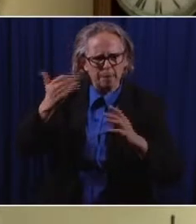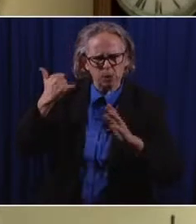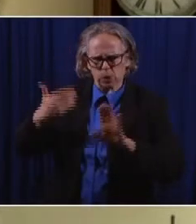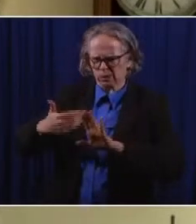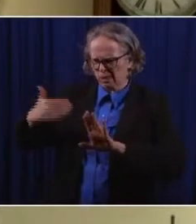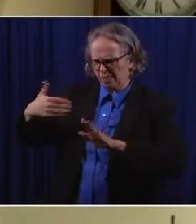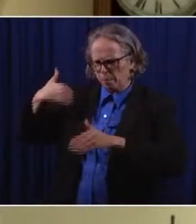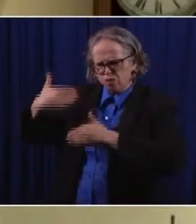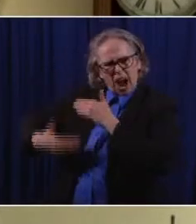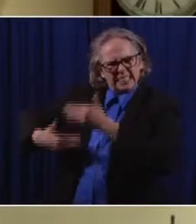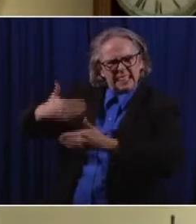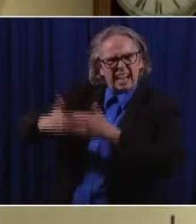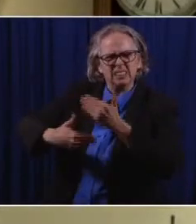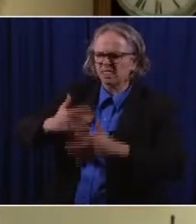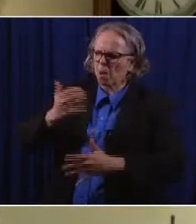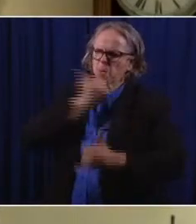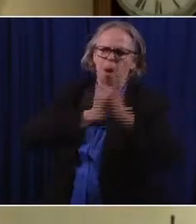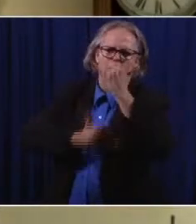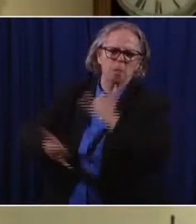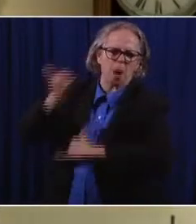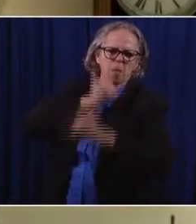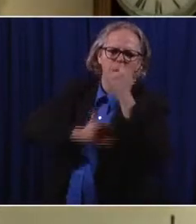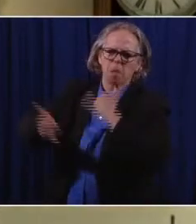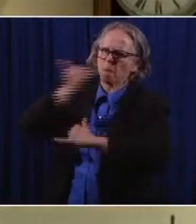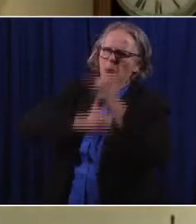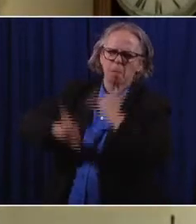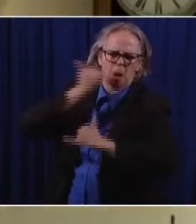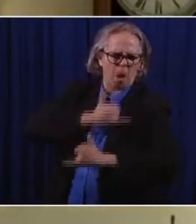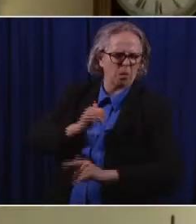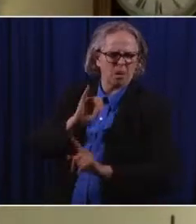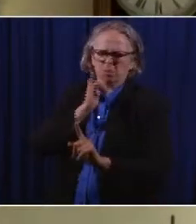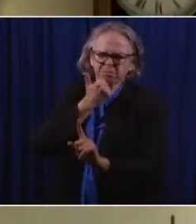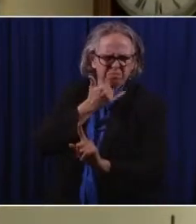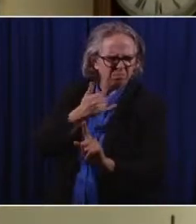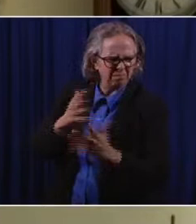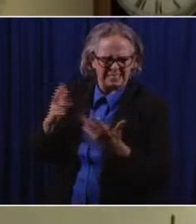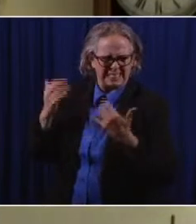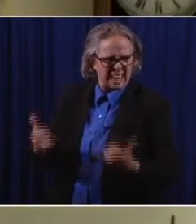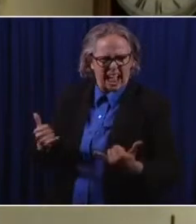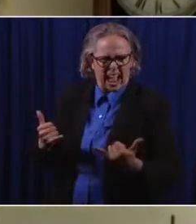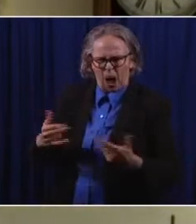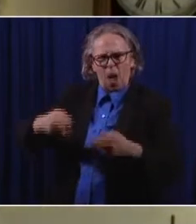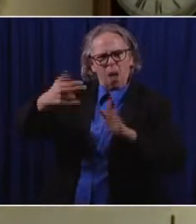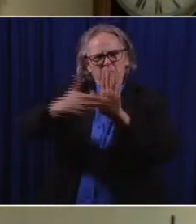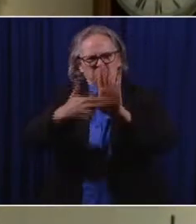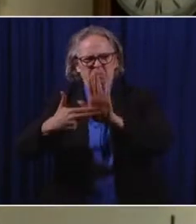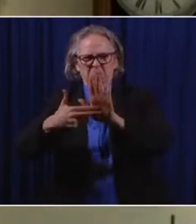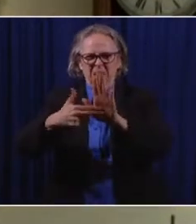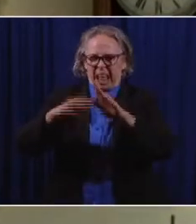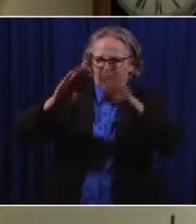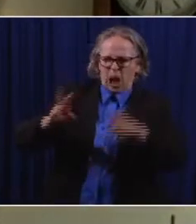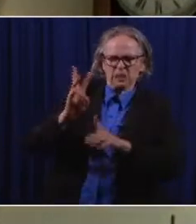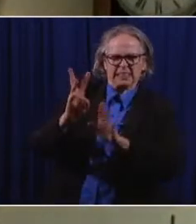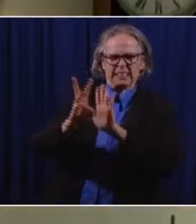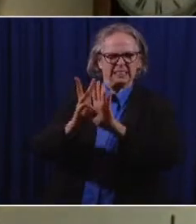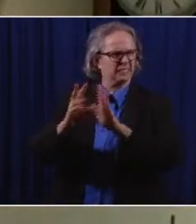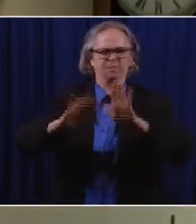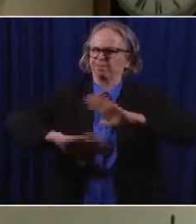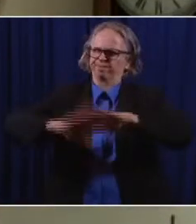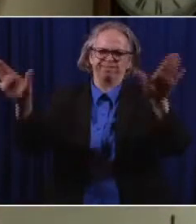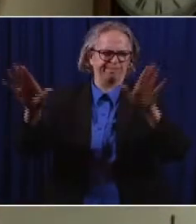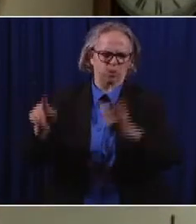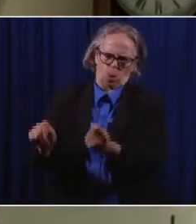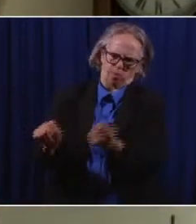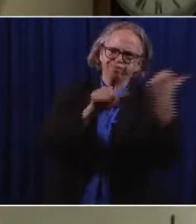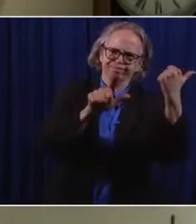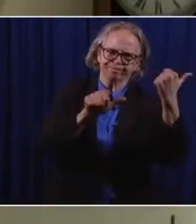flawed that it has cast a light on this bill that it can never recover from.